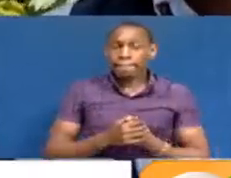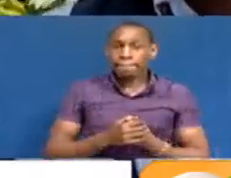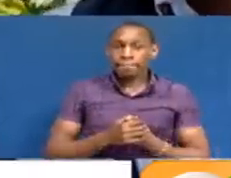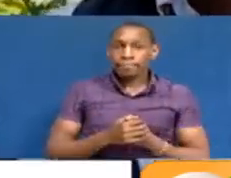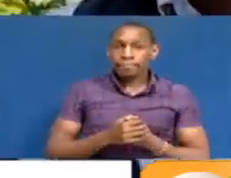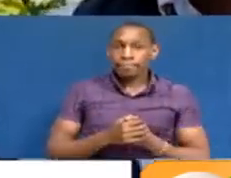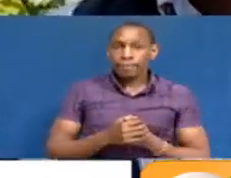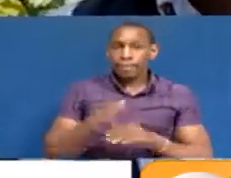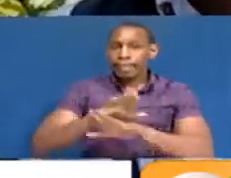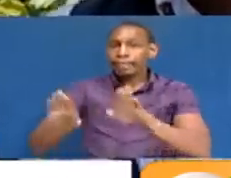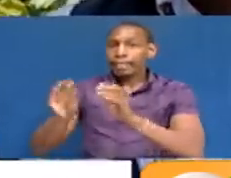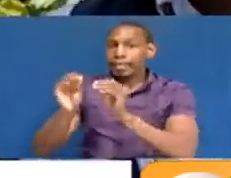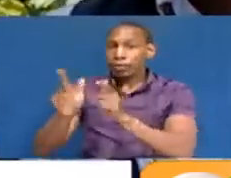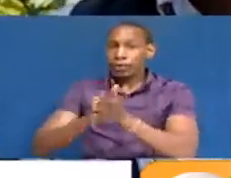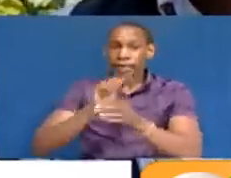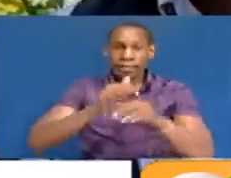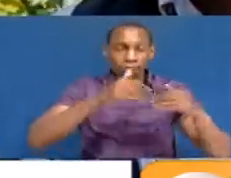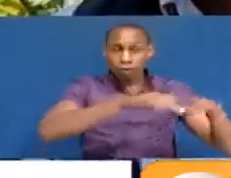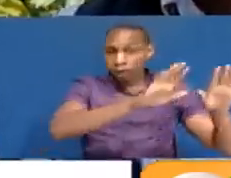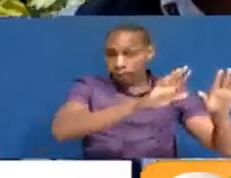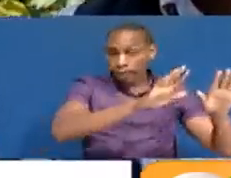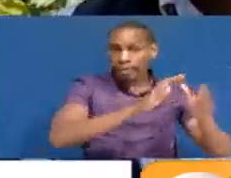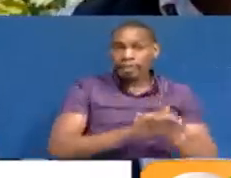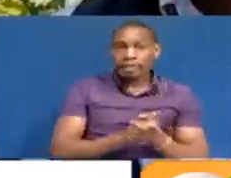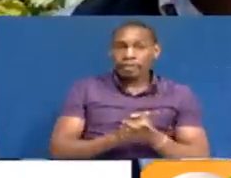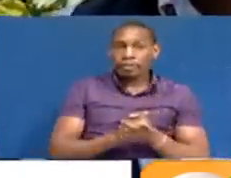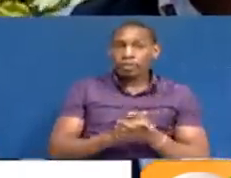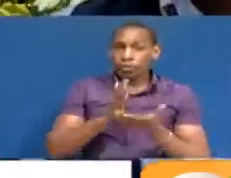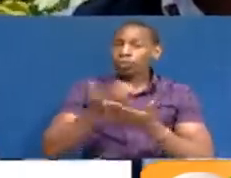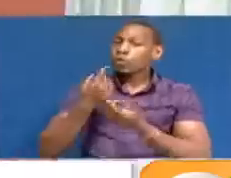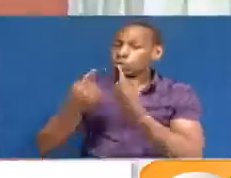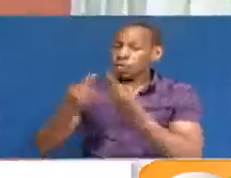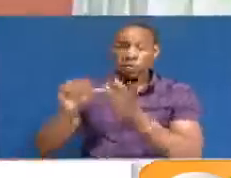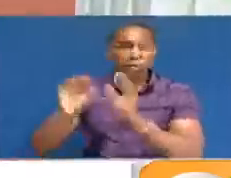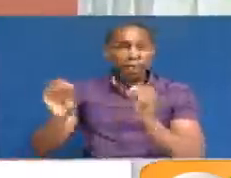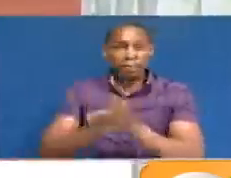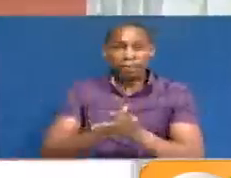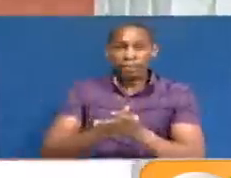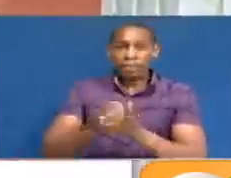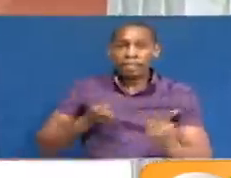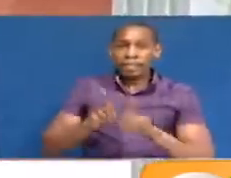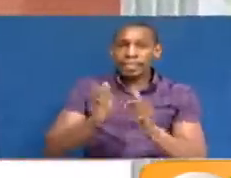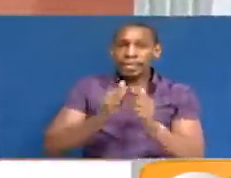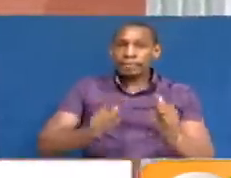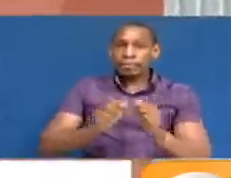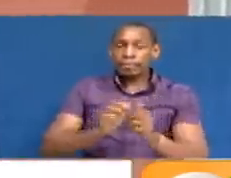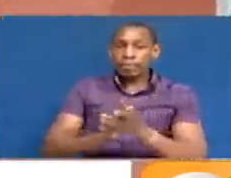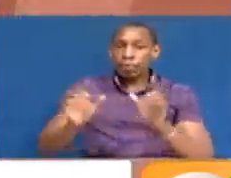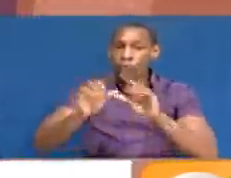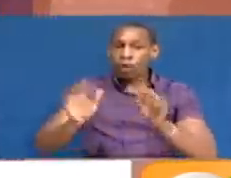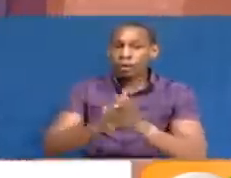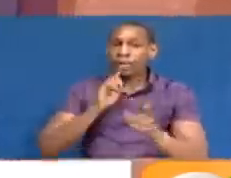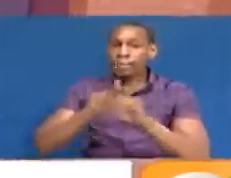okay. He was okay when we left. We were from talking. He was okay. She disputes reports that Memusi took his